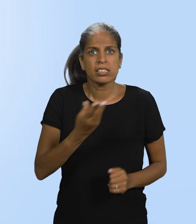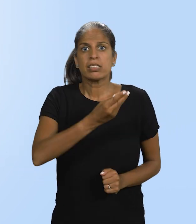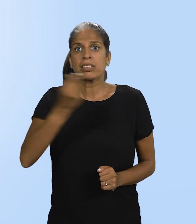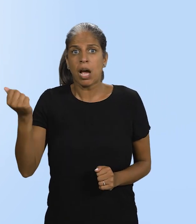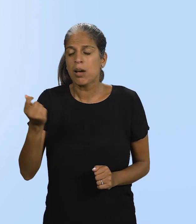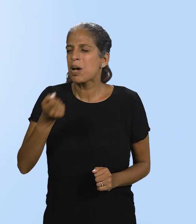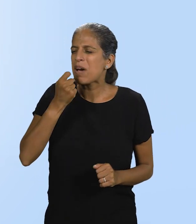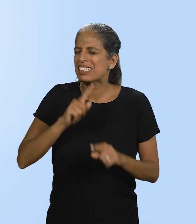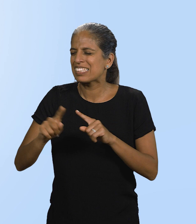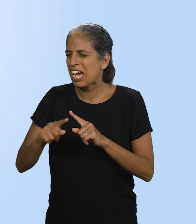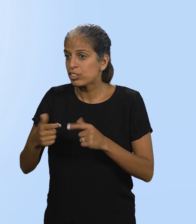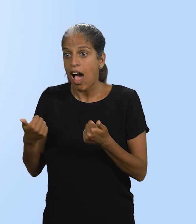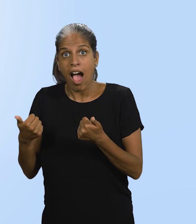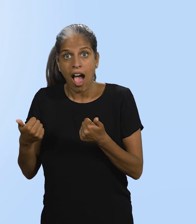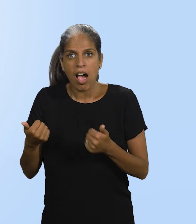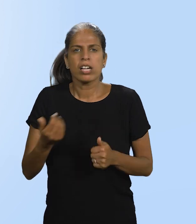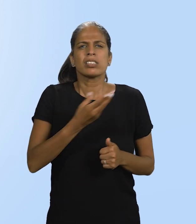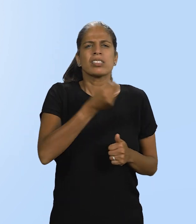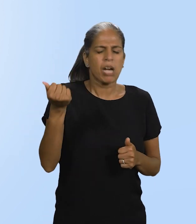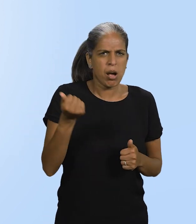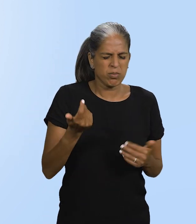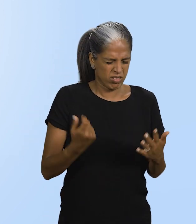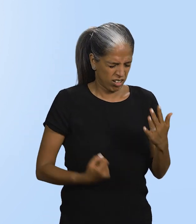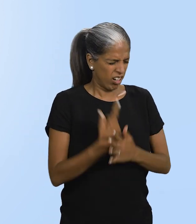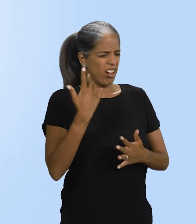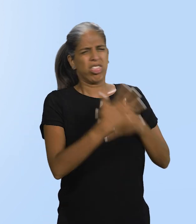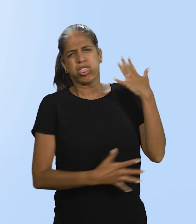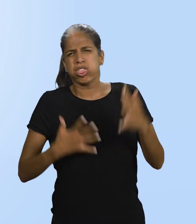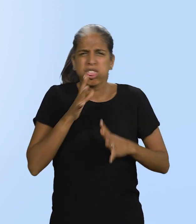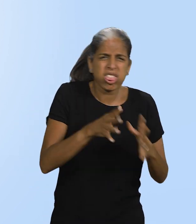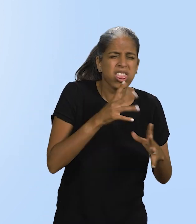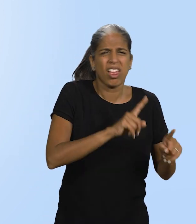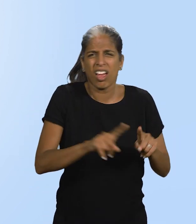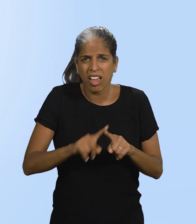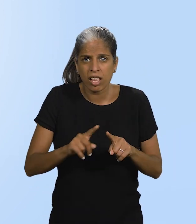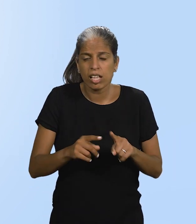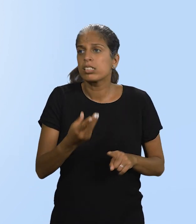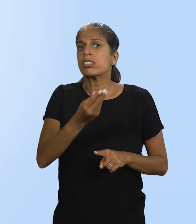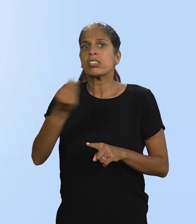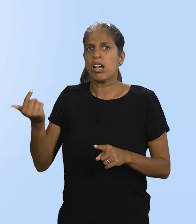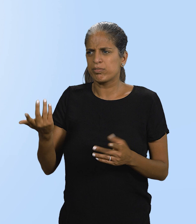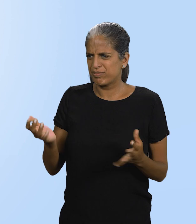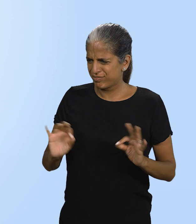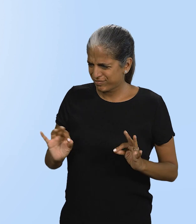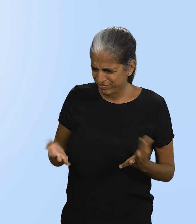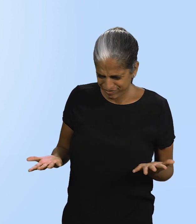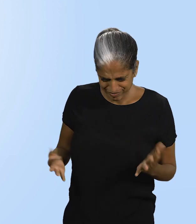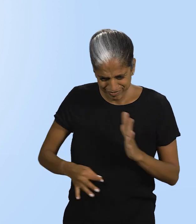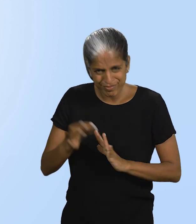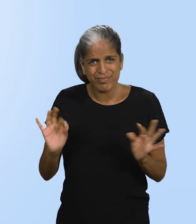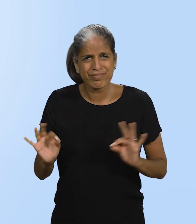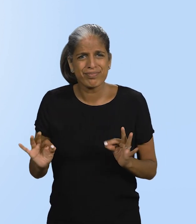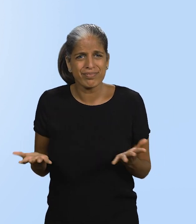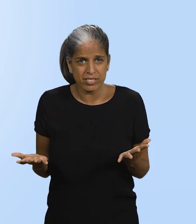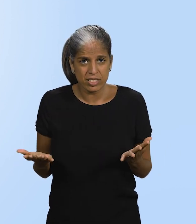medicine. For some people, medicines will work well, but for others, they may have harmful side effects, or the drug might not work at